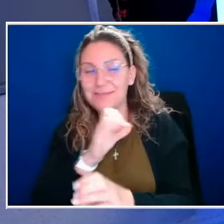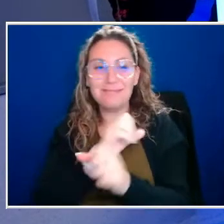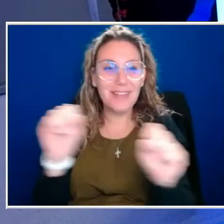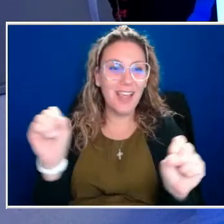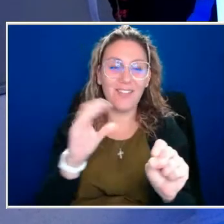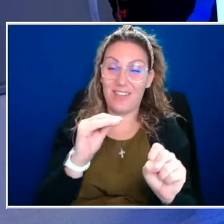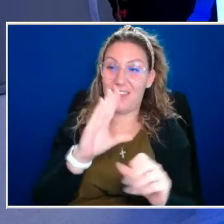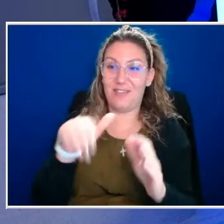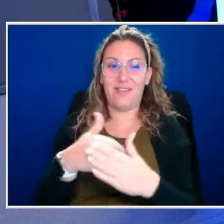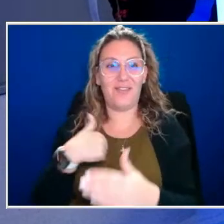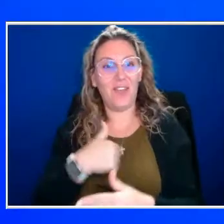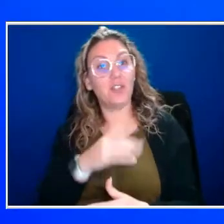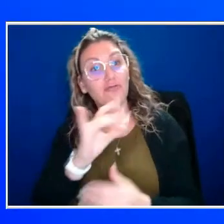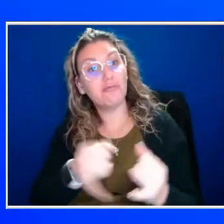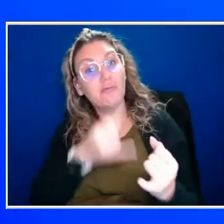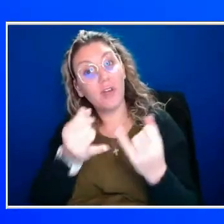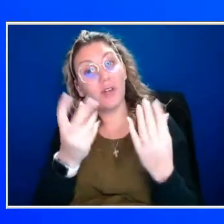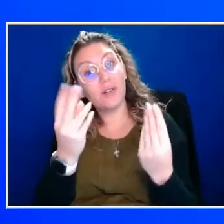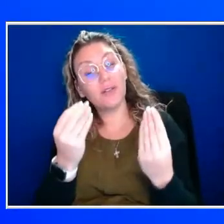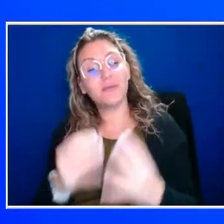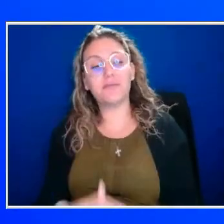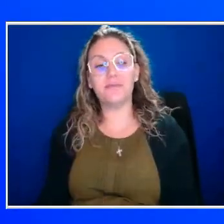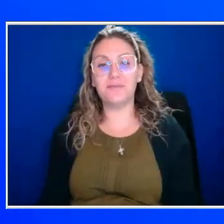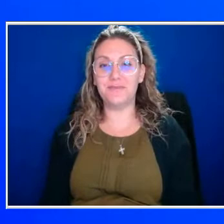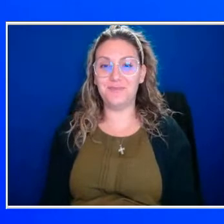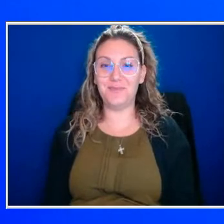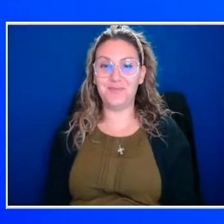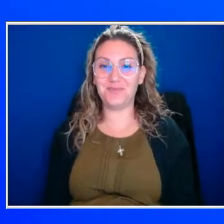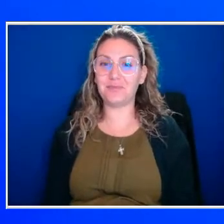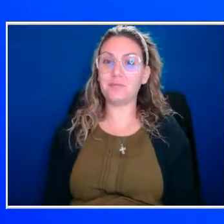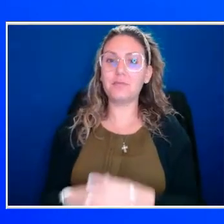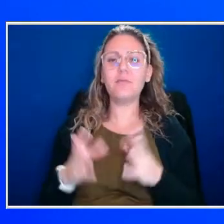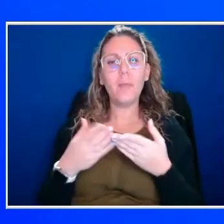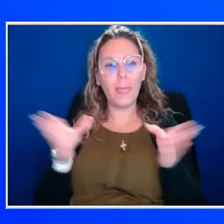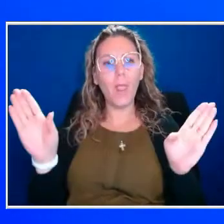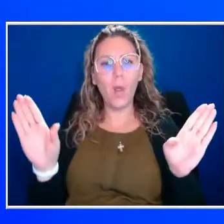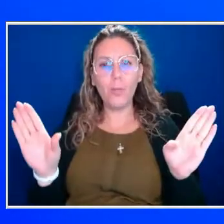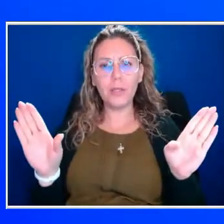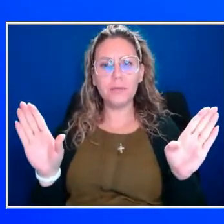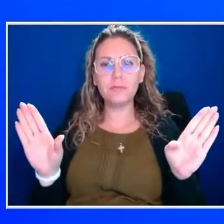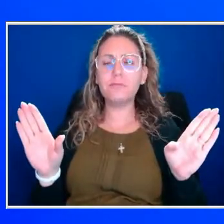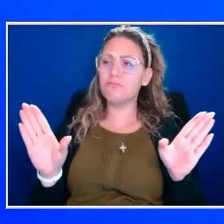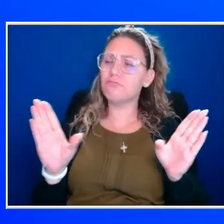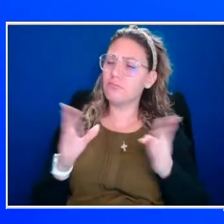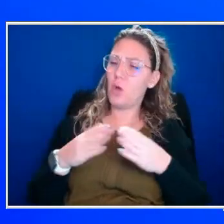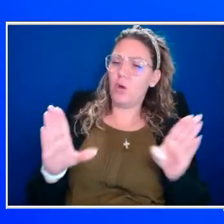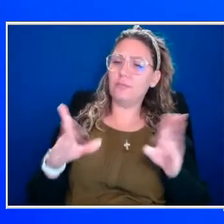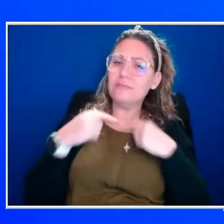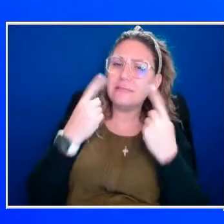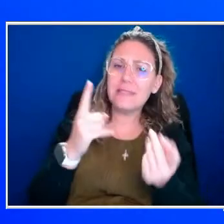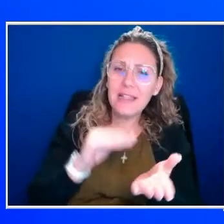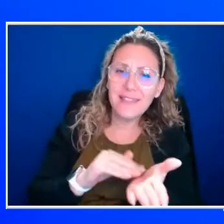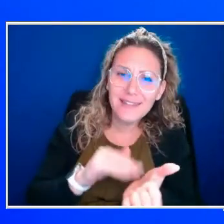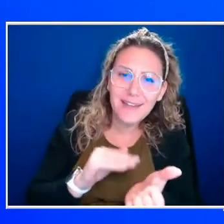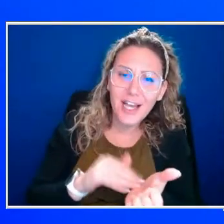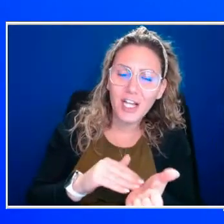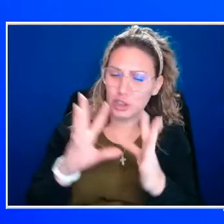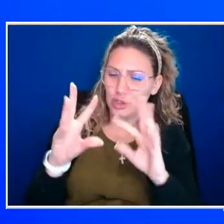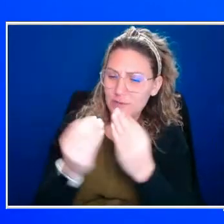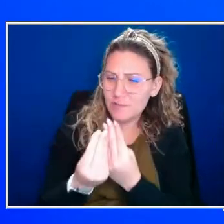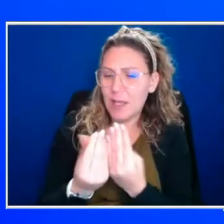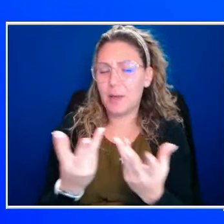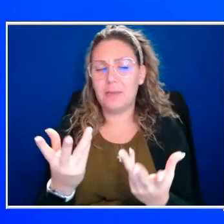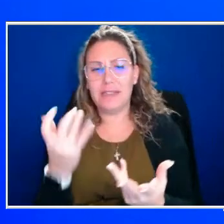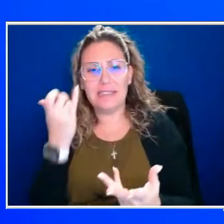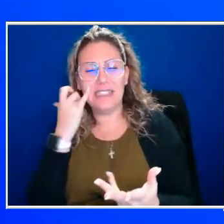final thoughts today? You know, my final thoughts are, let's be open, right? Let's be open to telling our doctors and our families if we're having dizziness when we stand